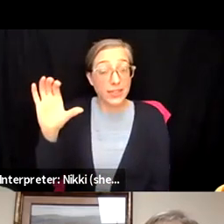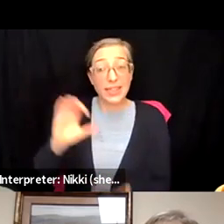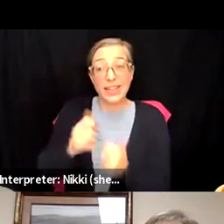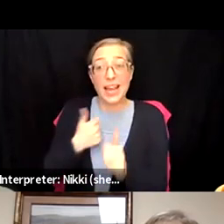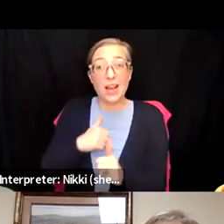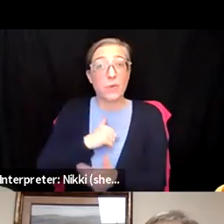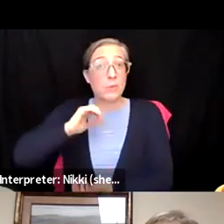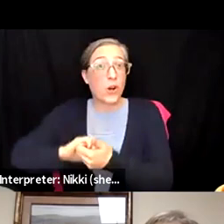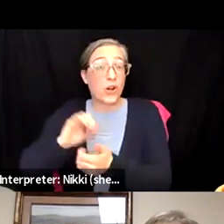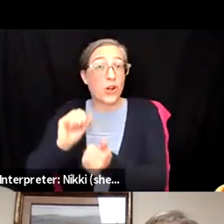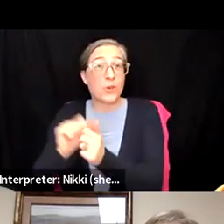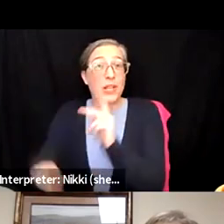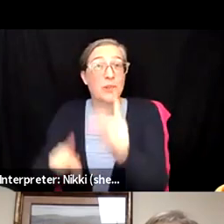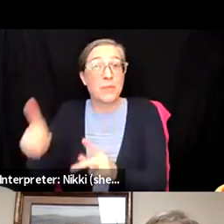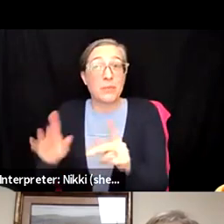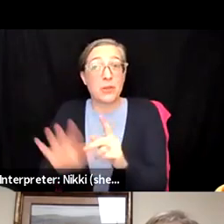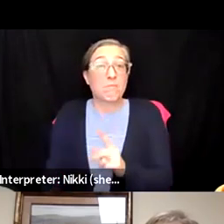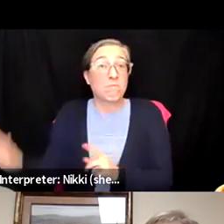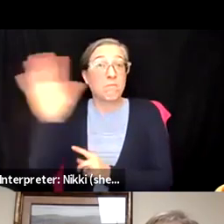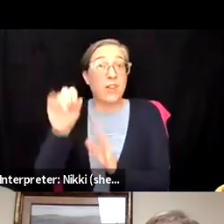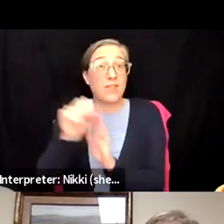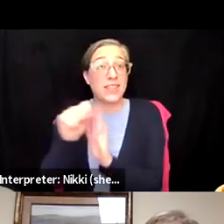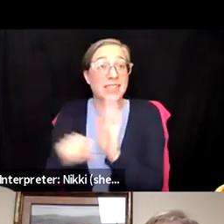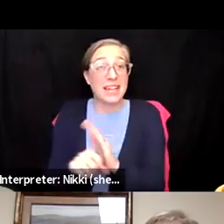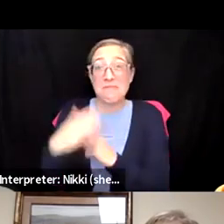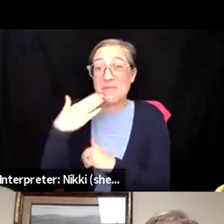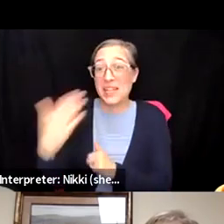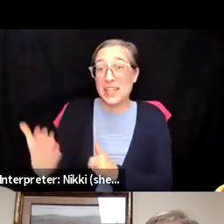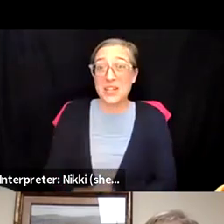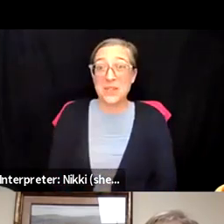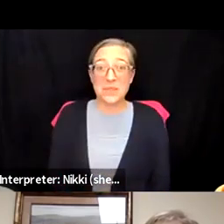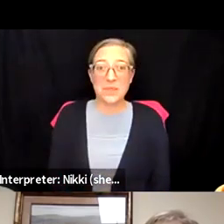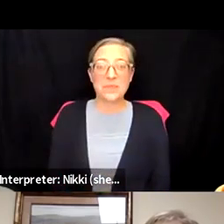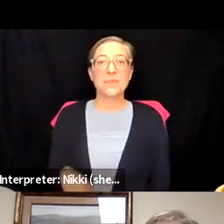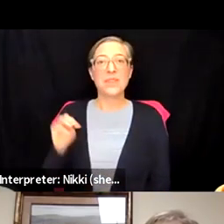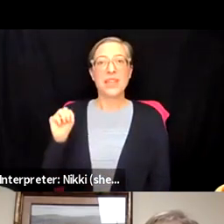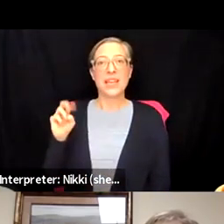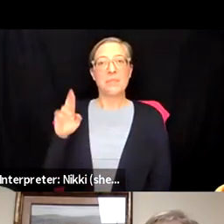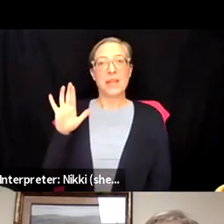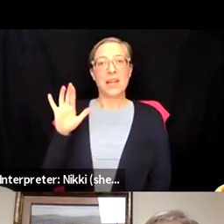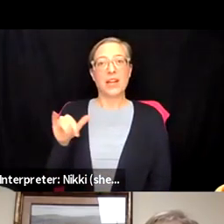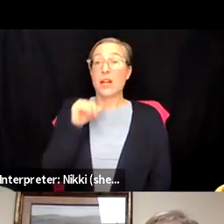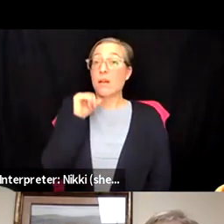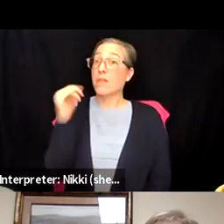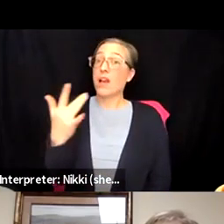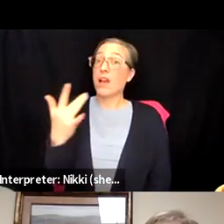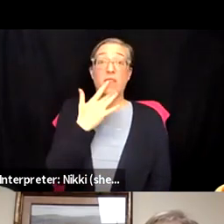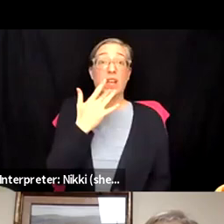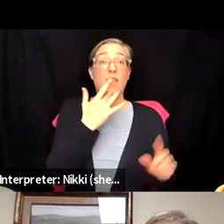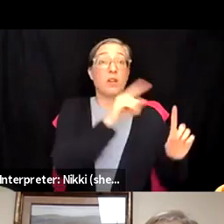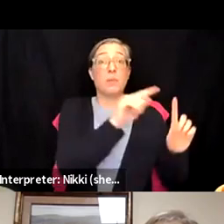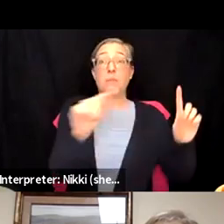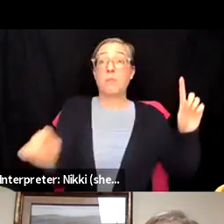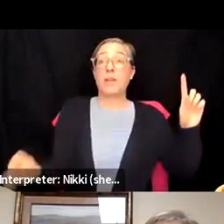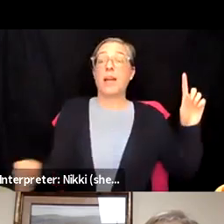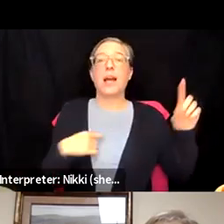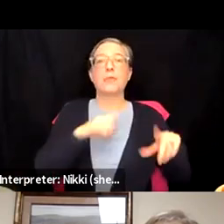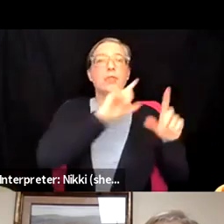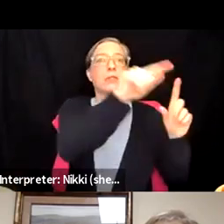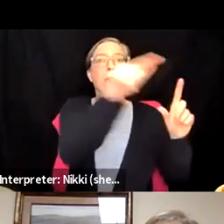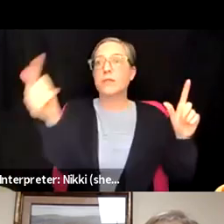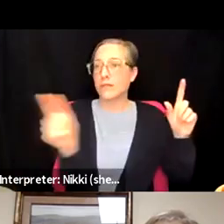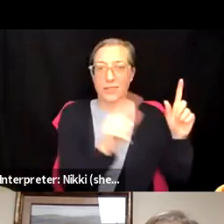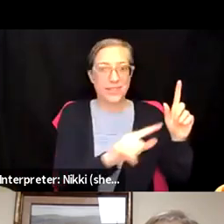statewide. Thank you. And I'm not playing favorites. I'm counting on everybody as they see them on my